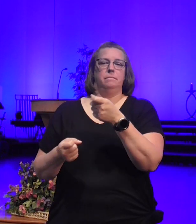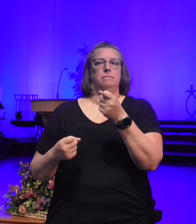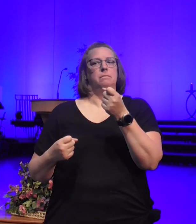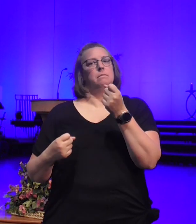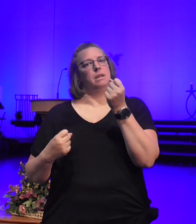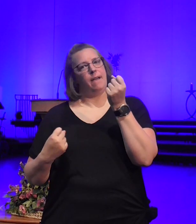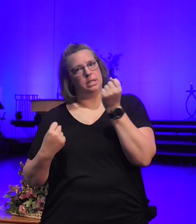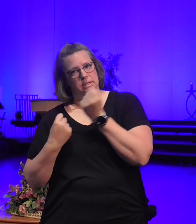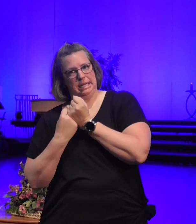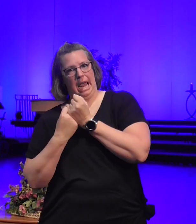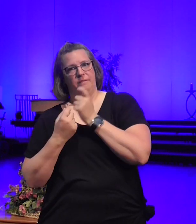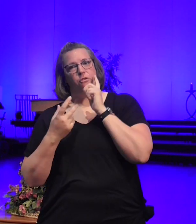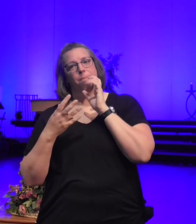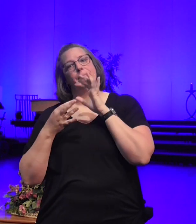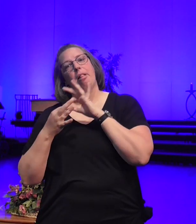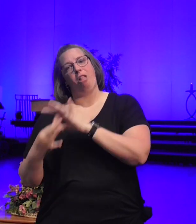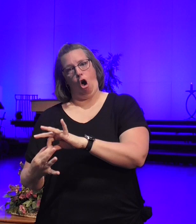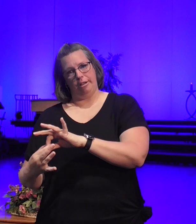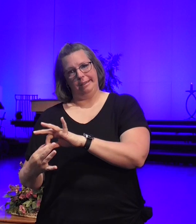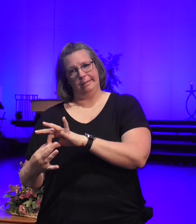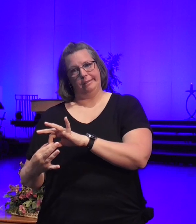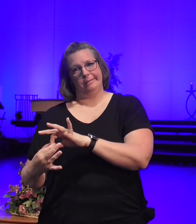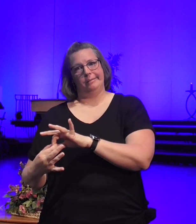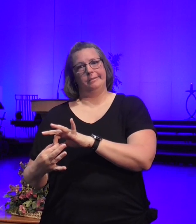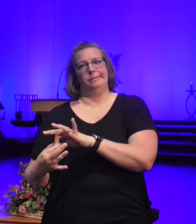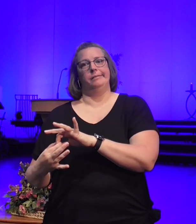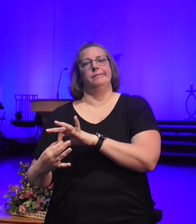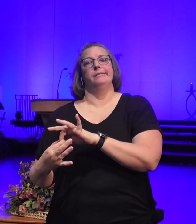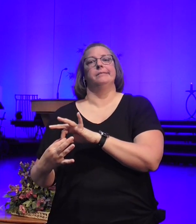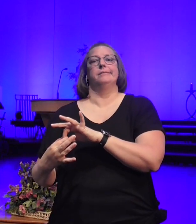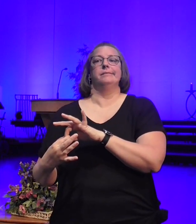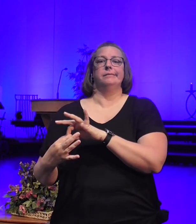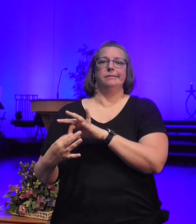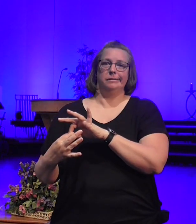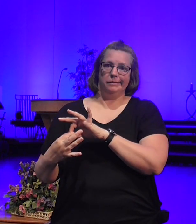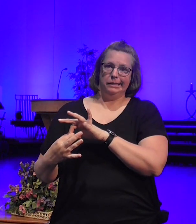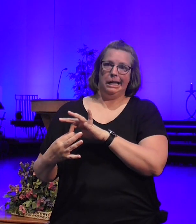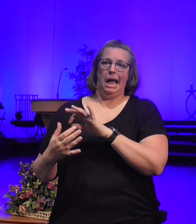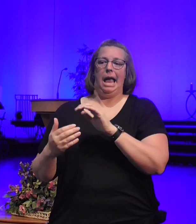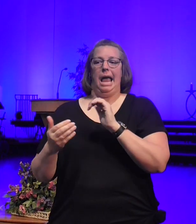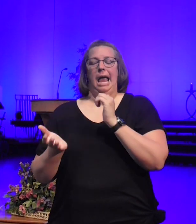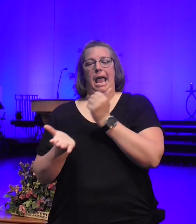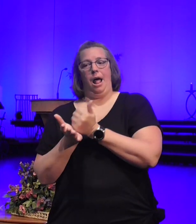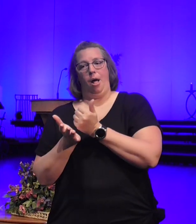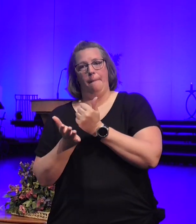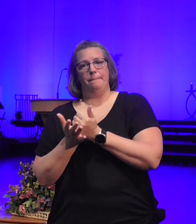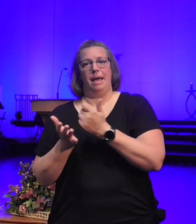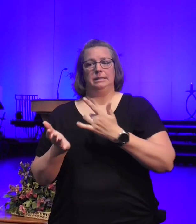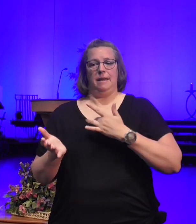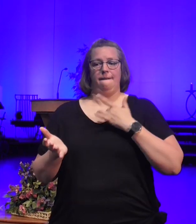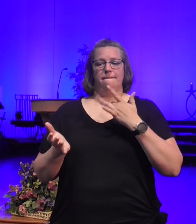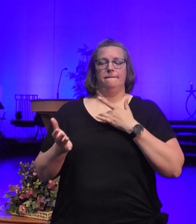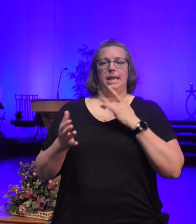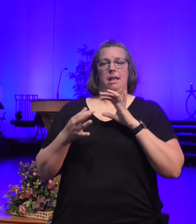and making the ties that can help us feel connected